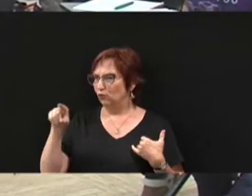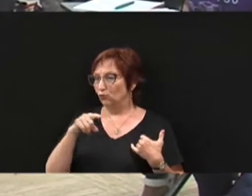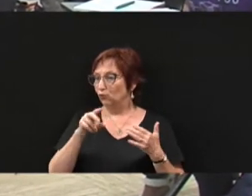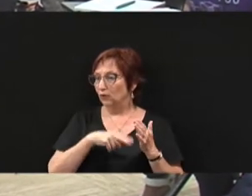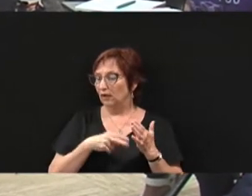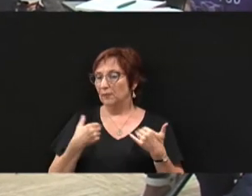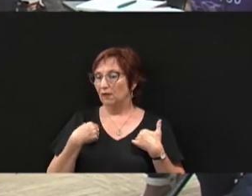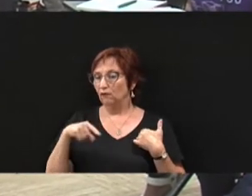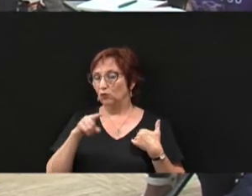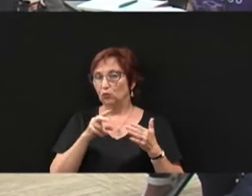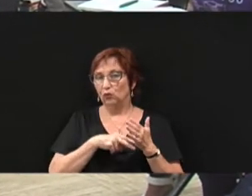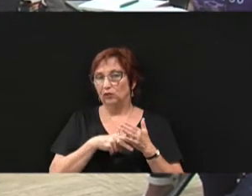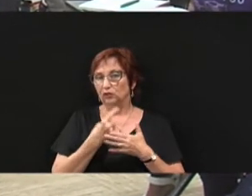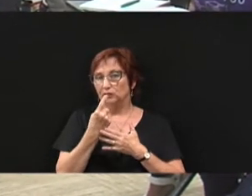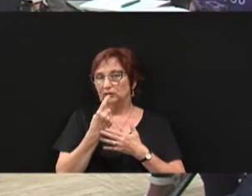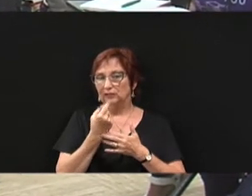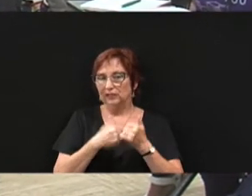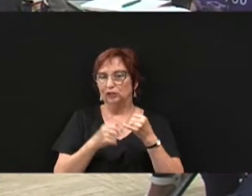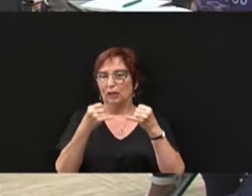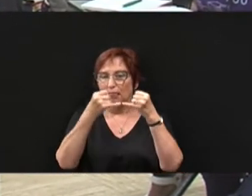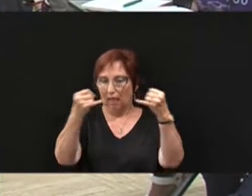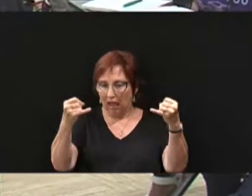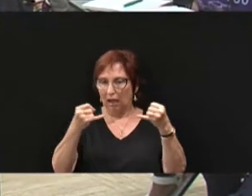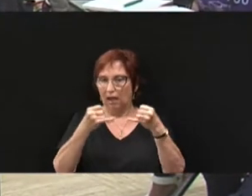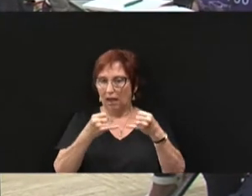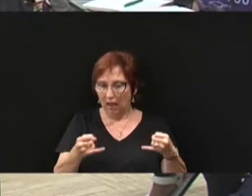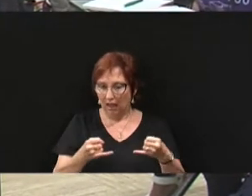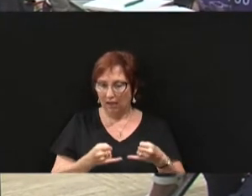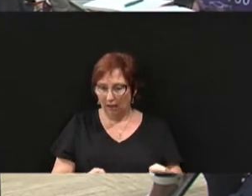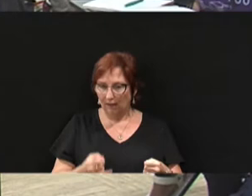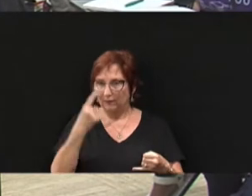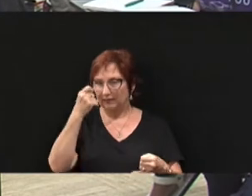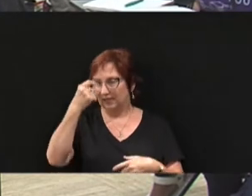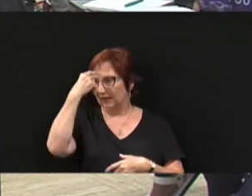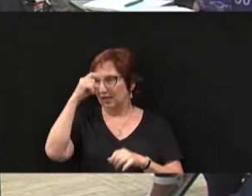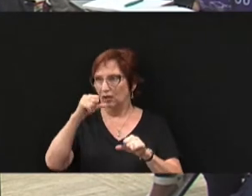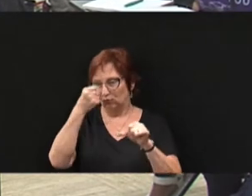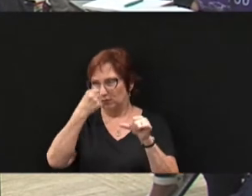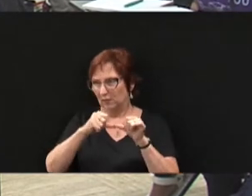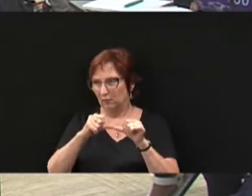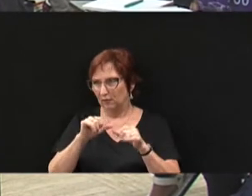you read one line at a time because I think I can remember that much.